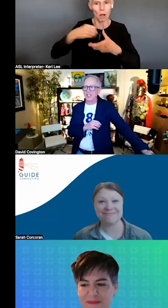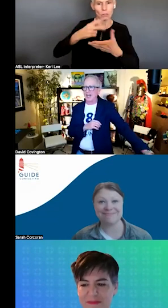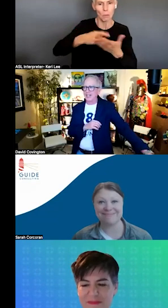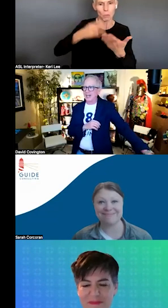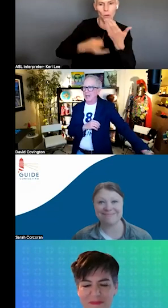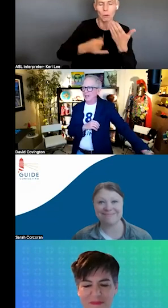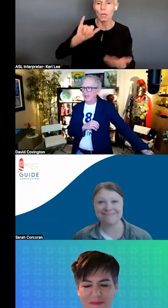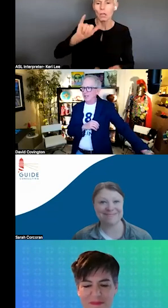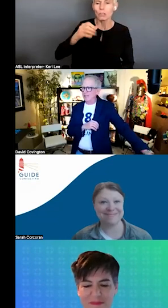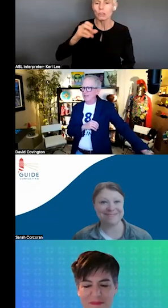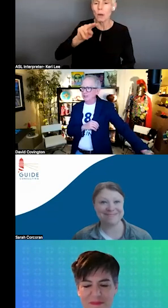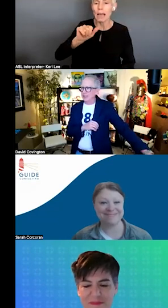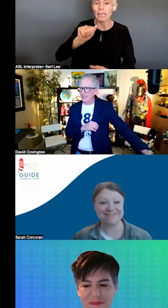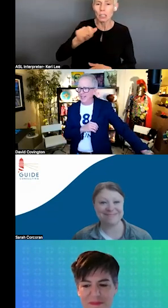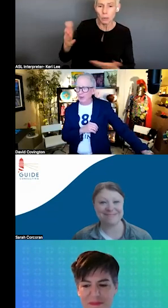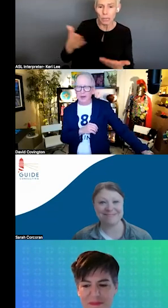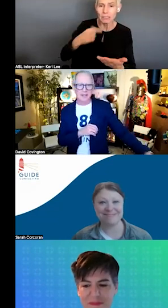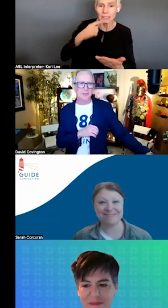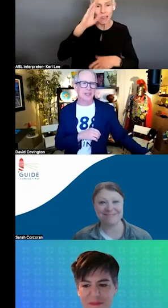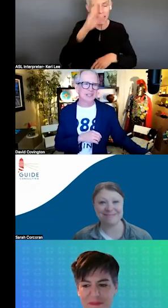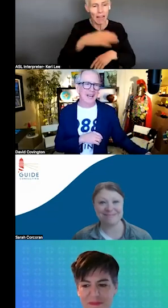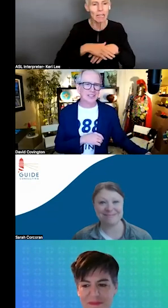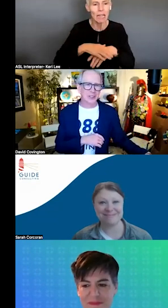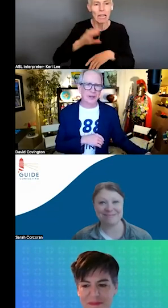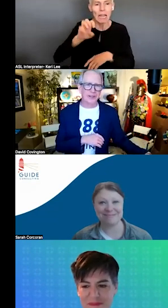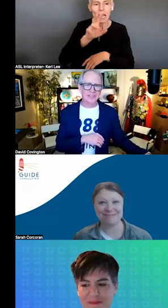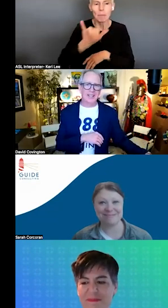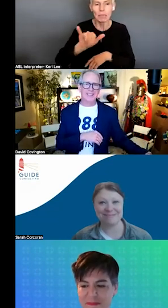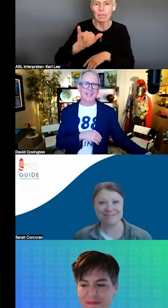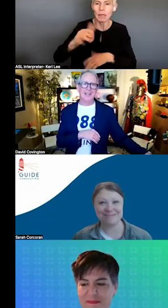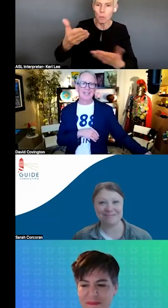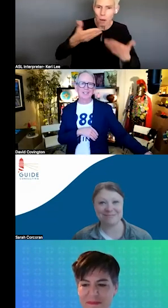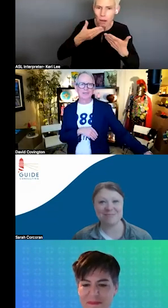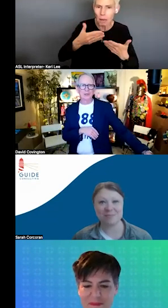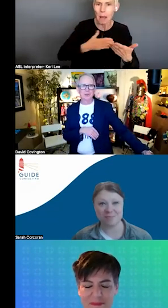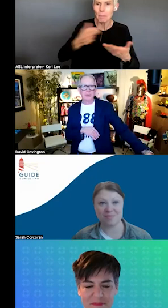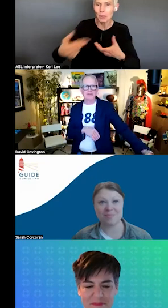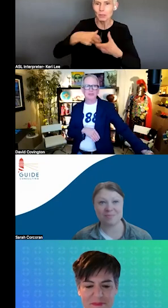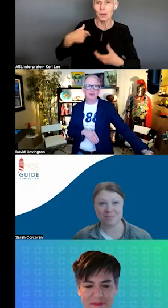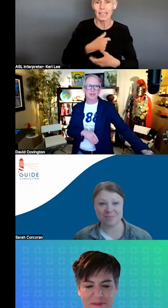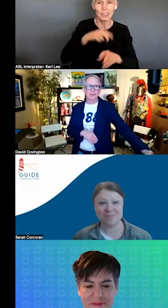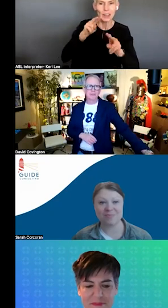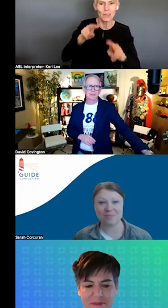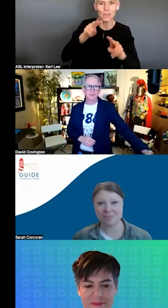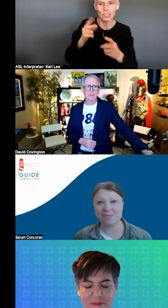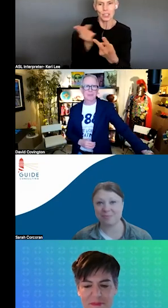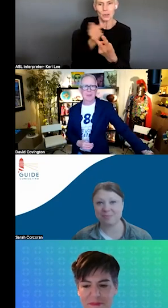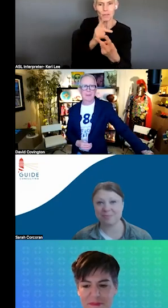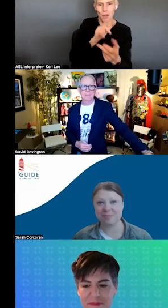in the chat. But Emily Feltrin, welcome. Glad you're with us, and look forward to an update from the two of you.